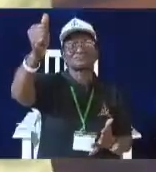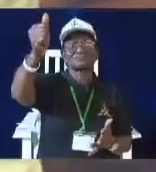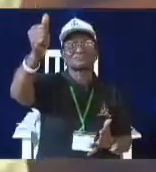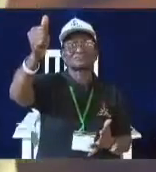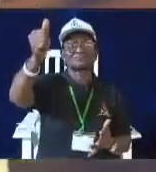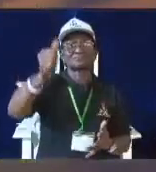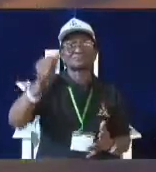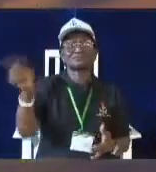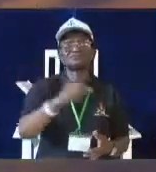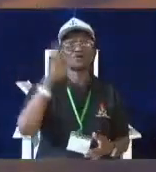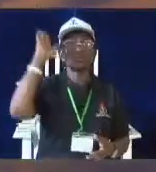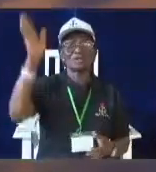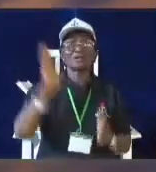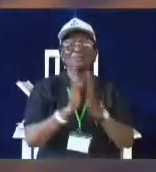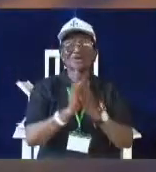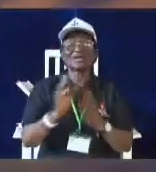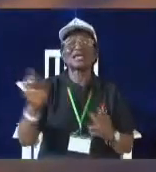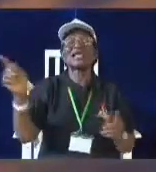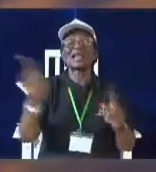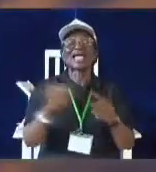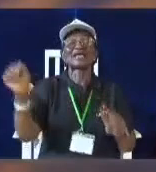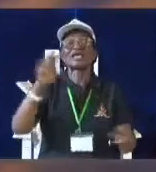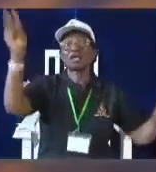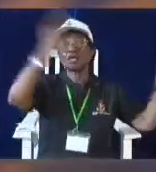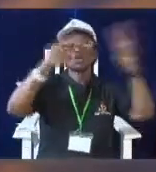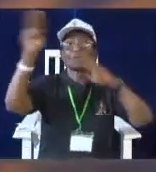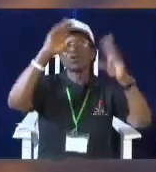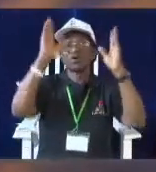We're going to pray now like a warrior.